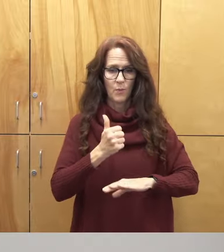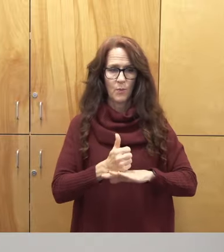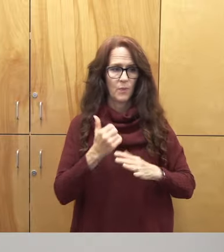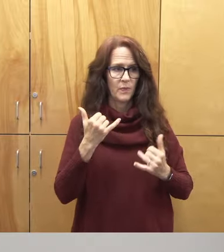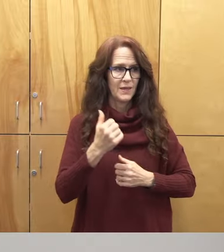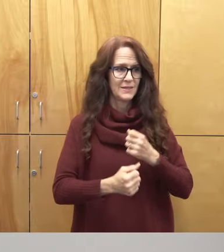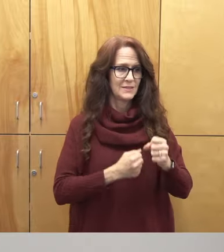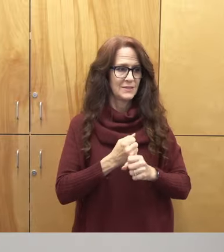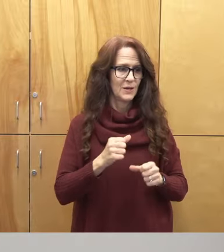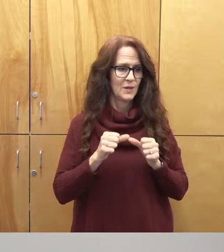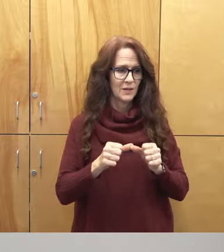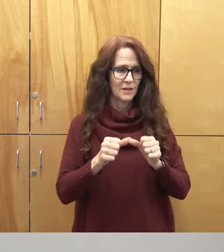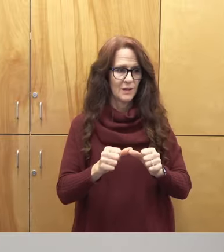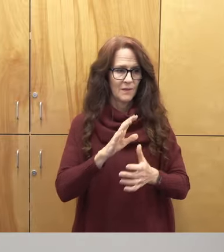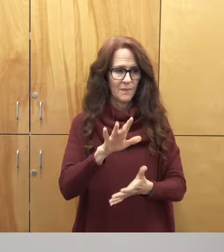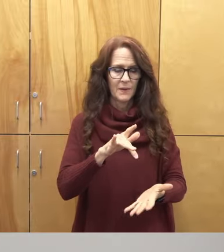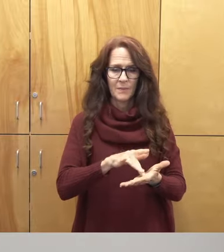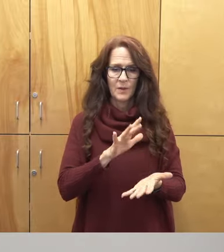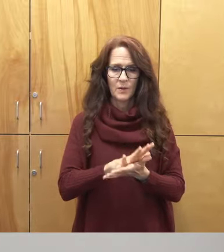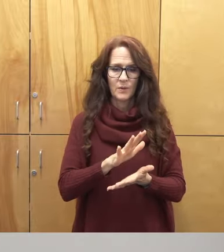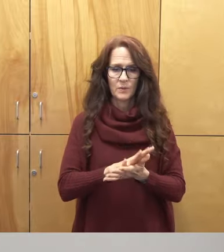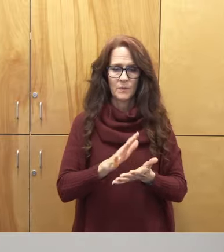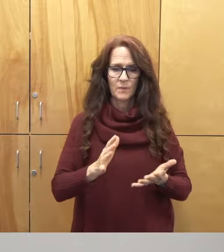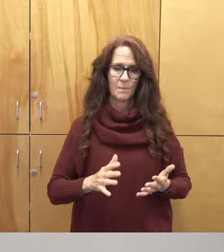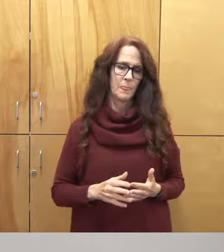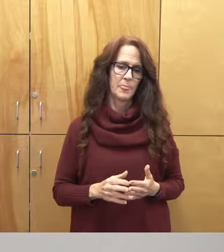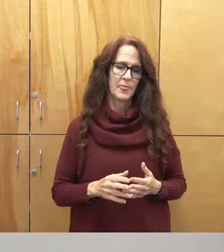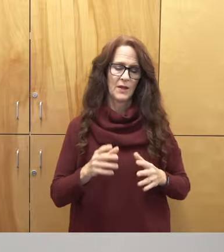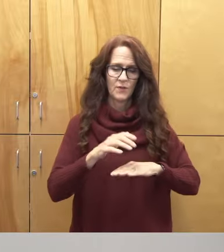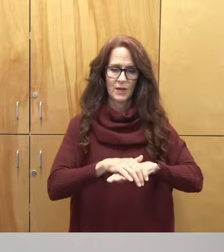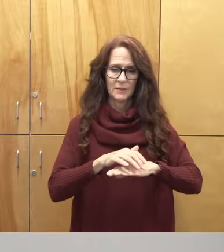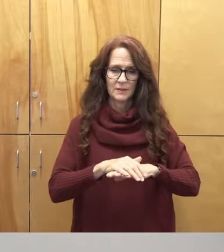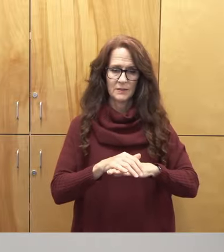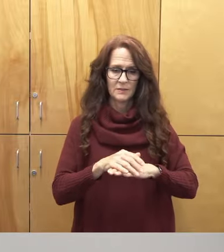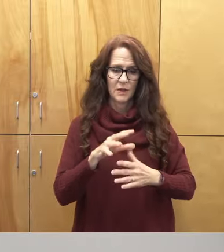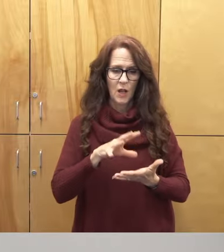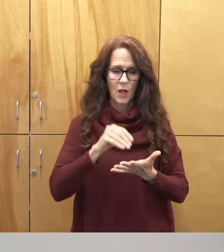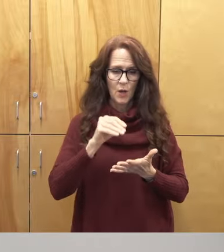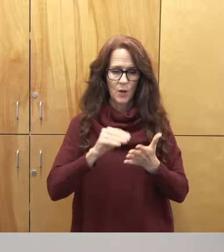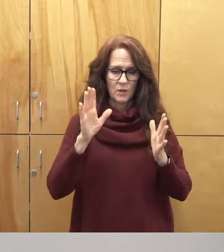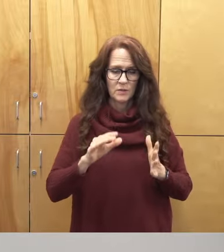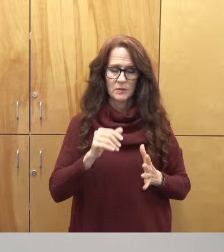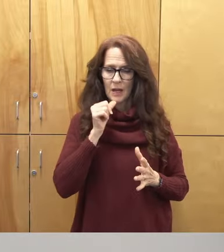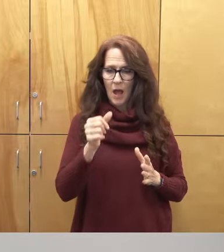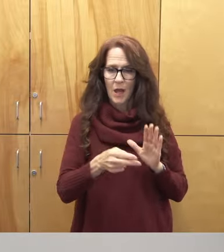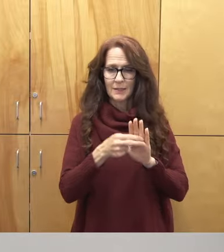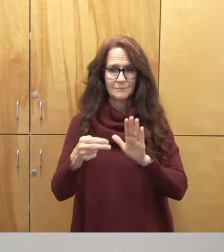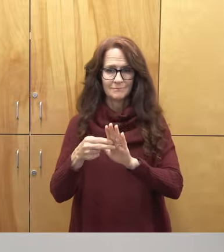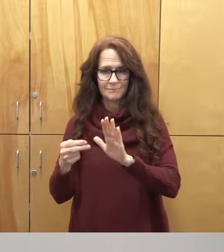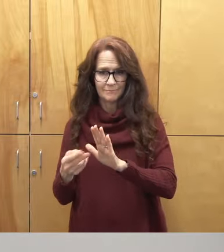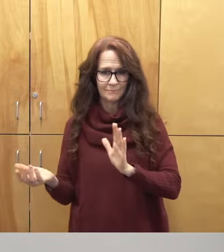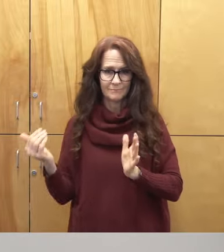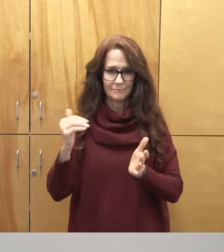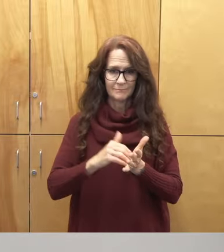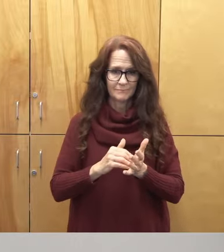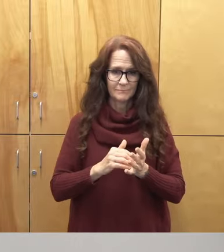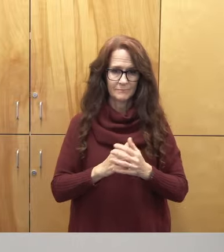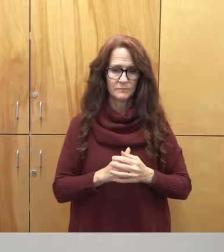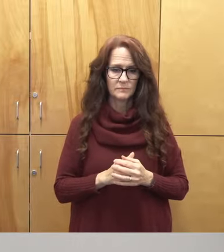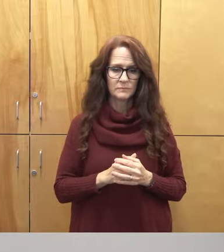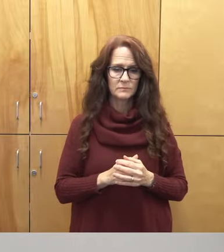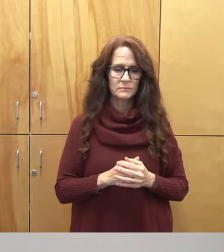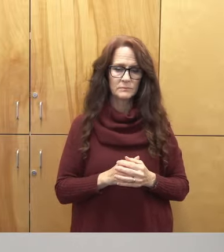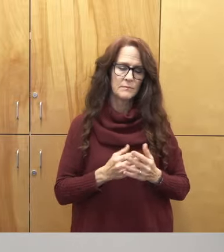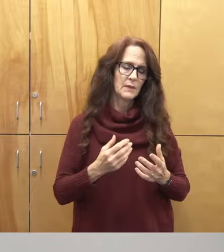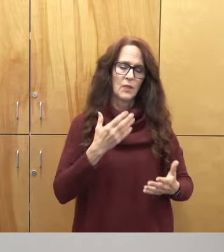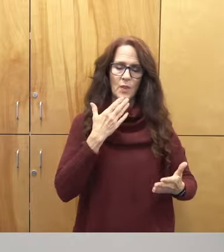will continue at the middle school level next year for English learners that have not reclassified, that are not at the what we call the